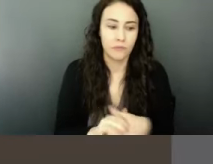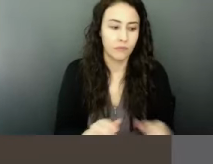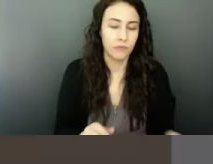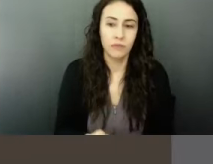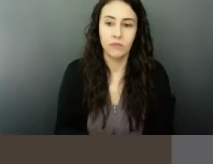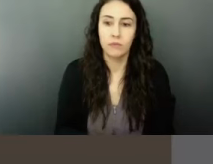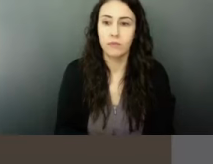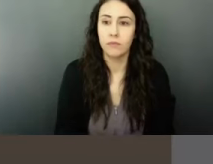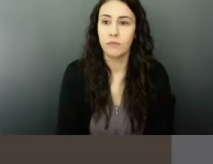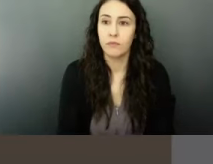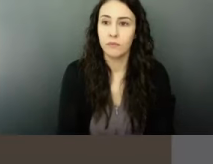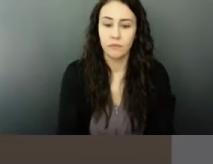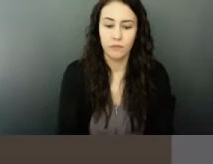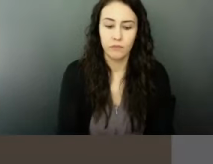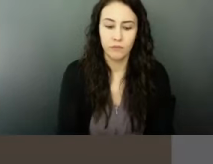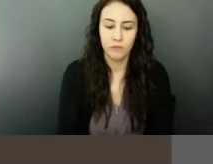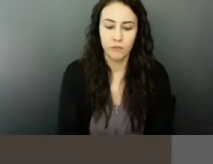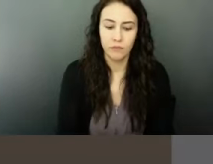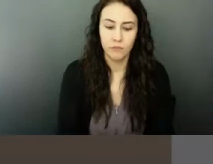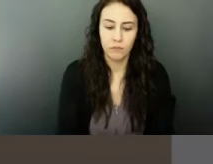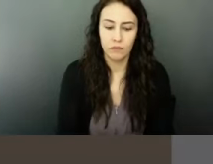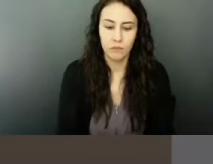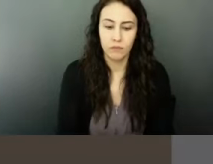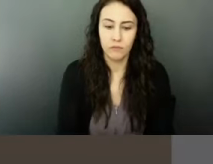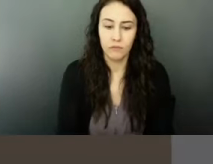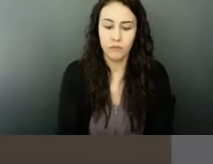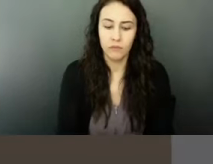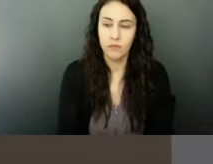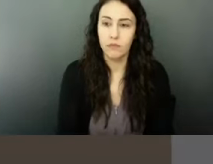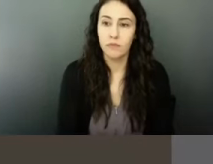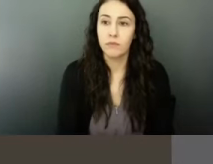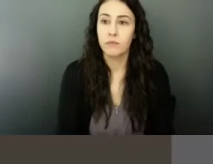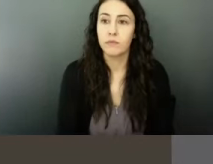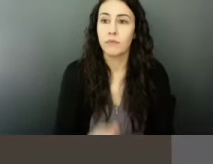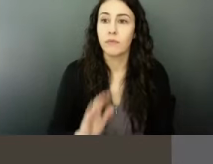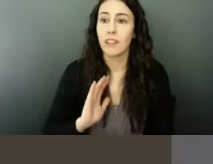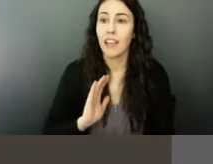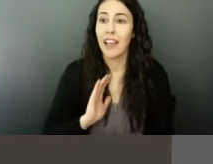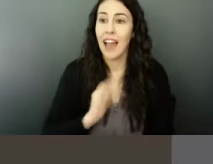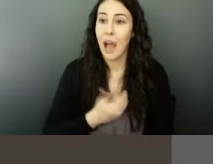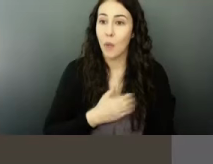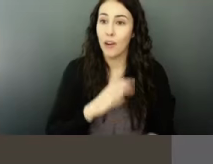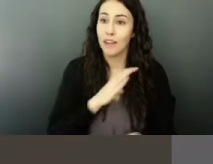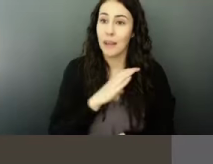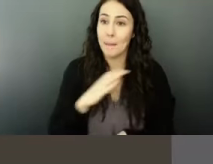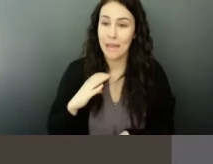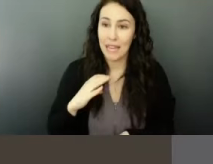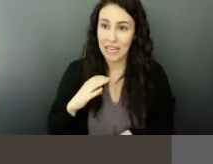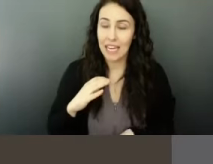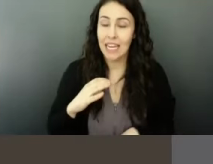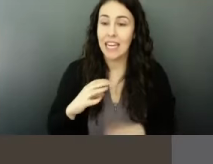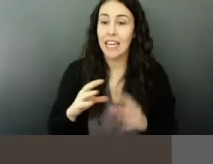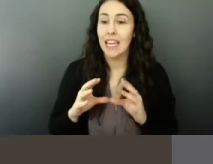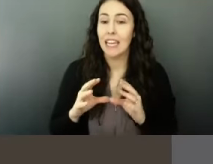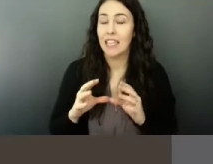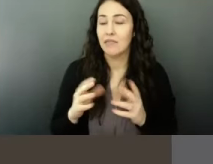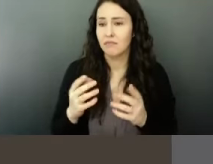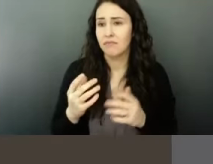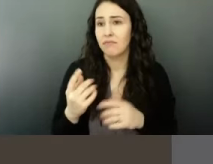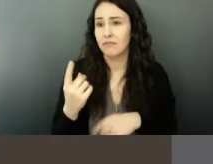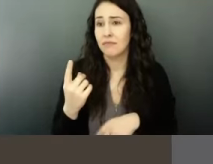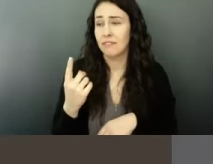And so as Denise shared, she dropped this article in the chat. Our committee, the past year, I would say the year for sure, and then half